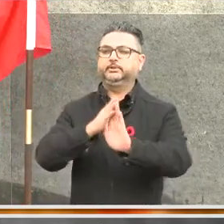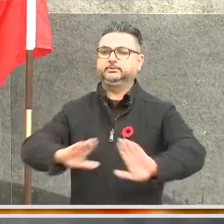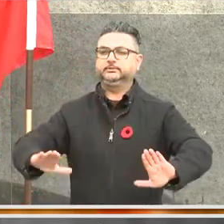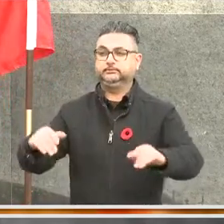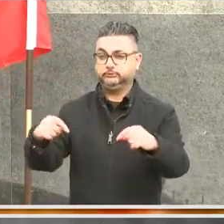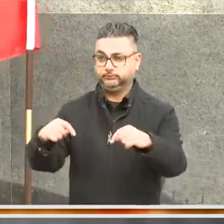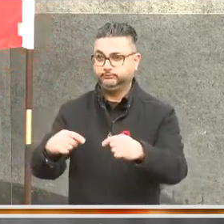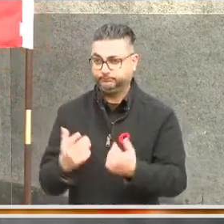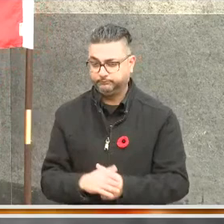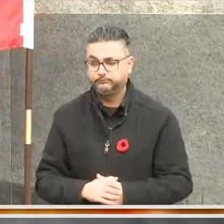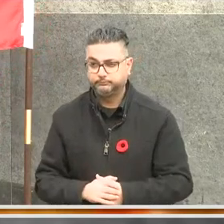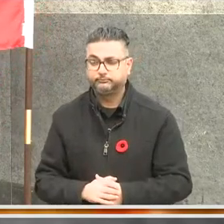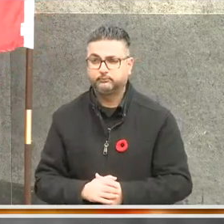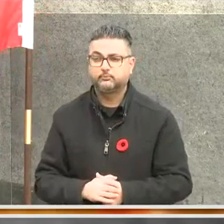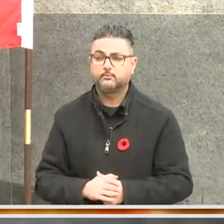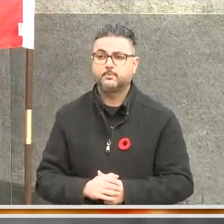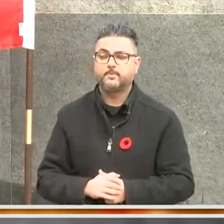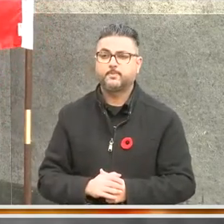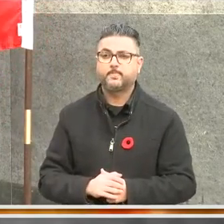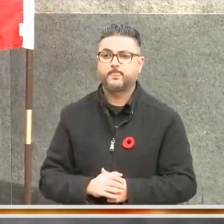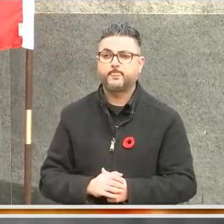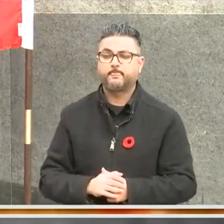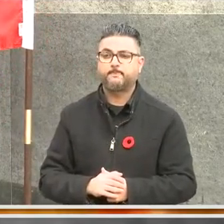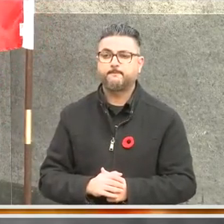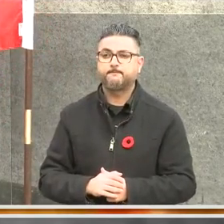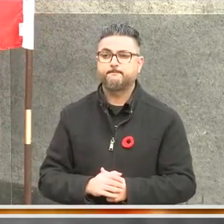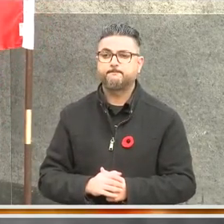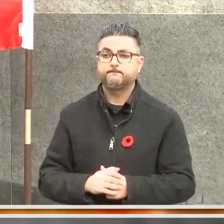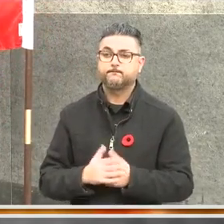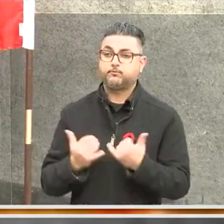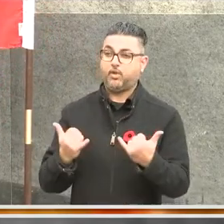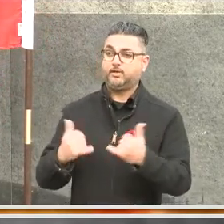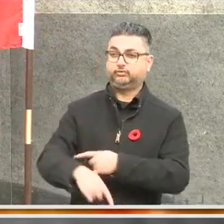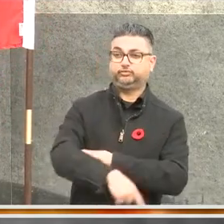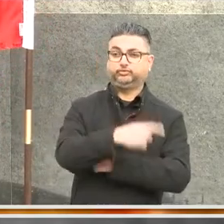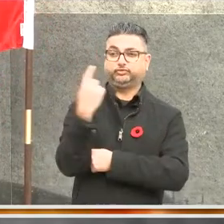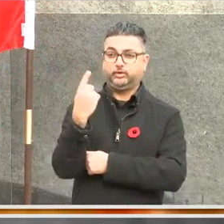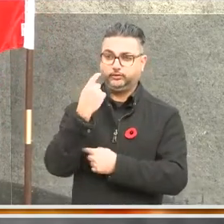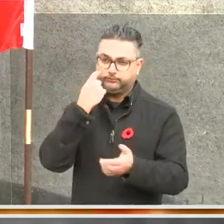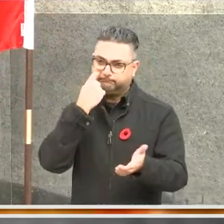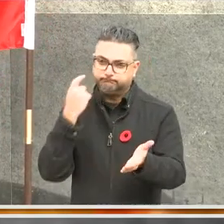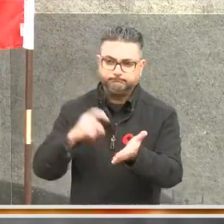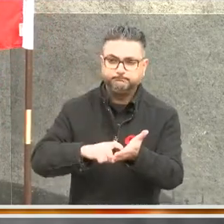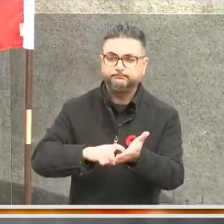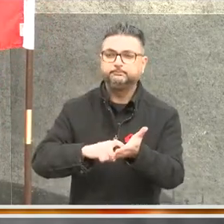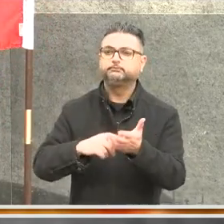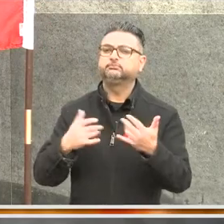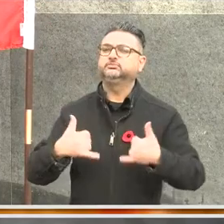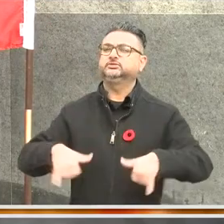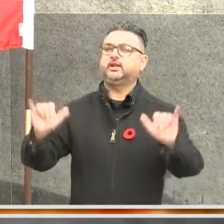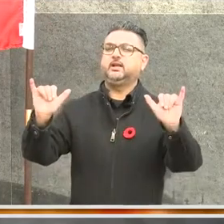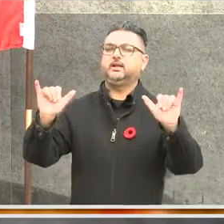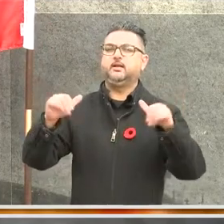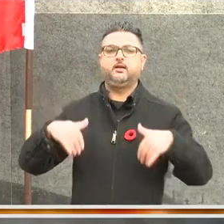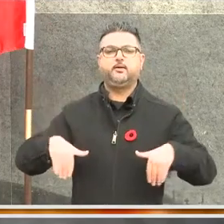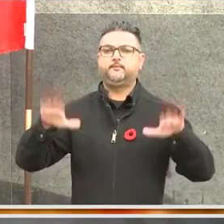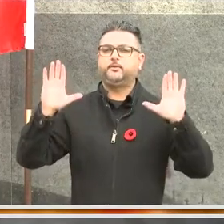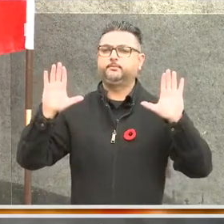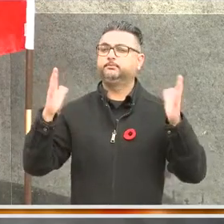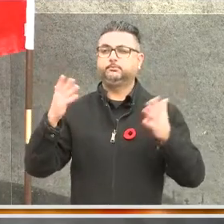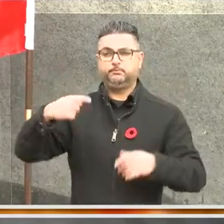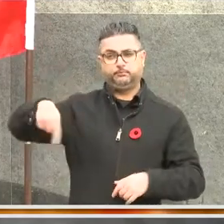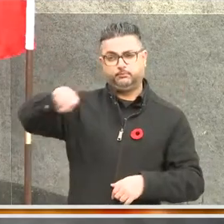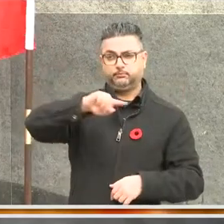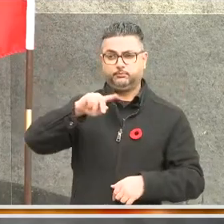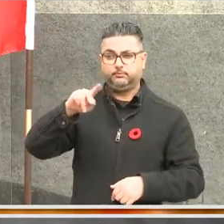leur sacrifice. Today we recognize the ongoing sacrifices of Canadians who returned from the mission in